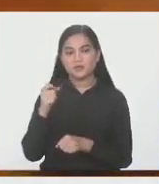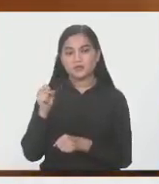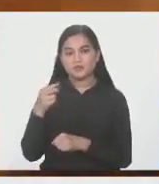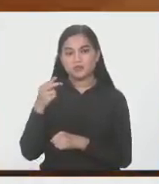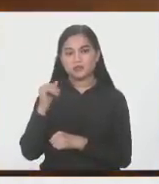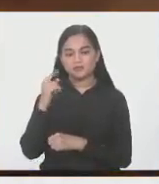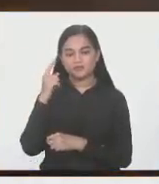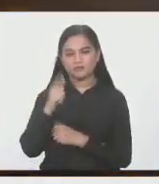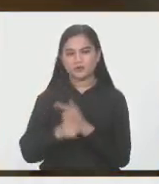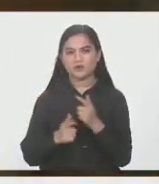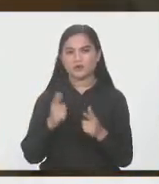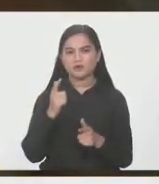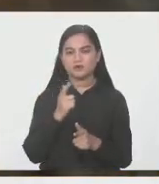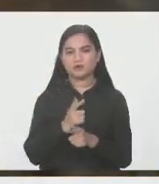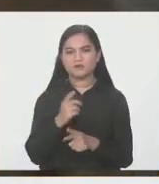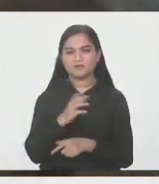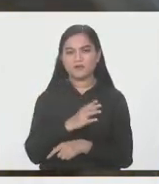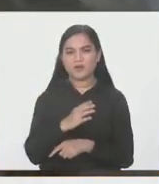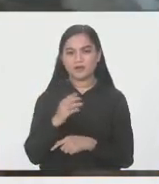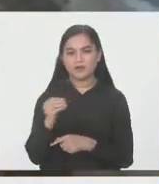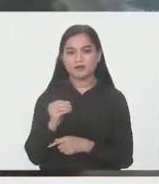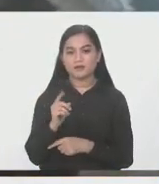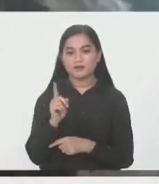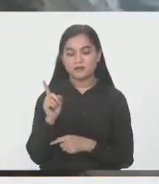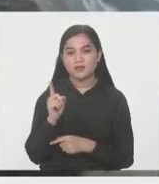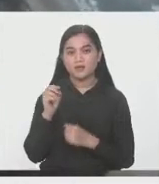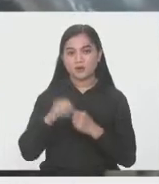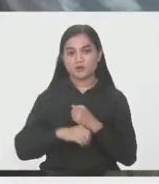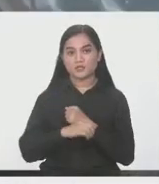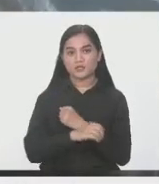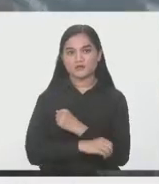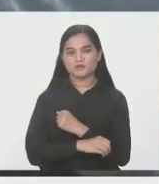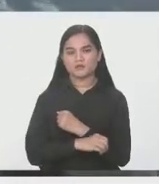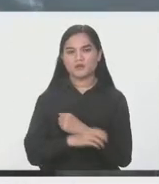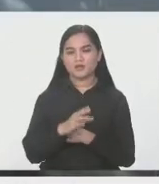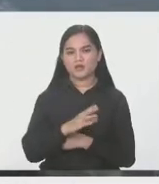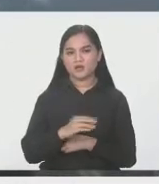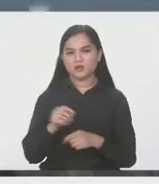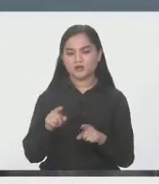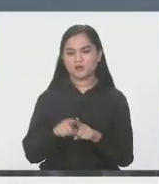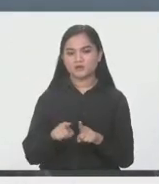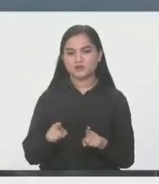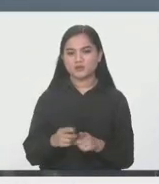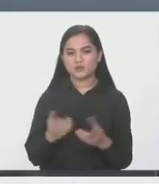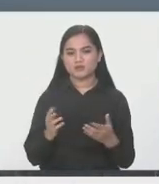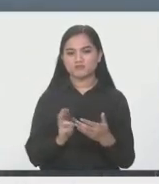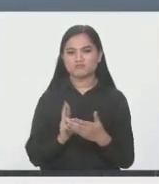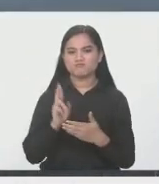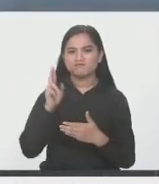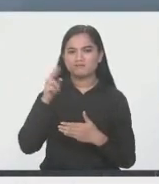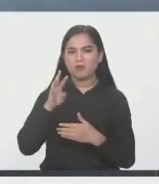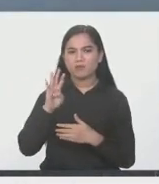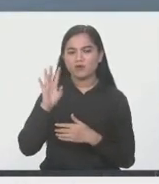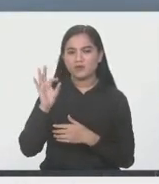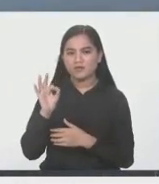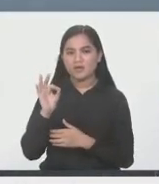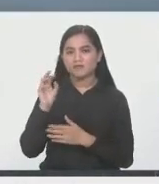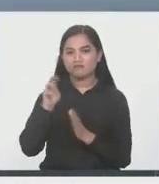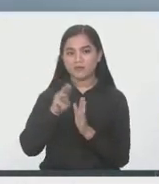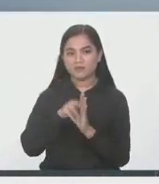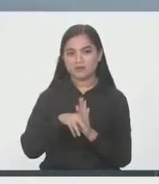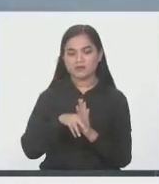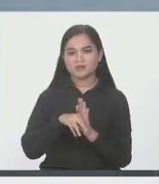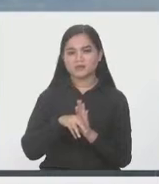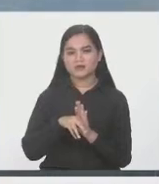globe before beginning its descent over the Indian Ocean. But ground control stopped receiving signals 49 minutes into the flight.